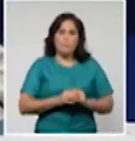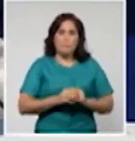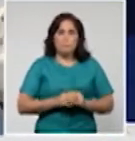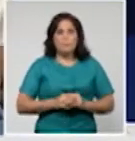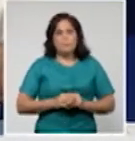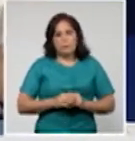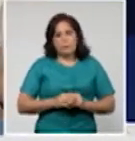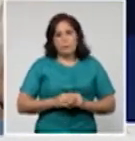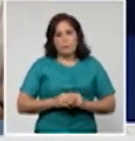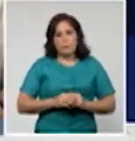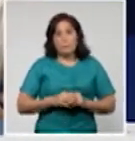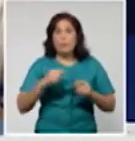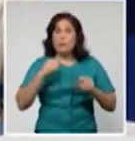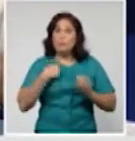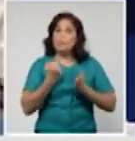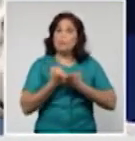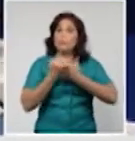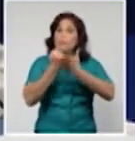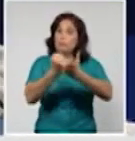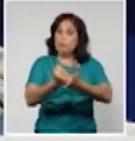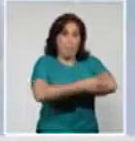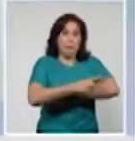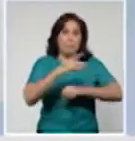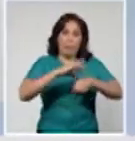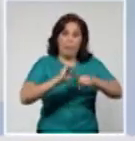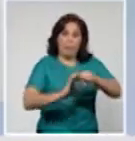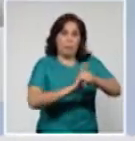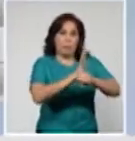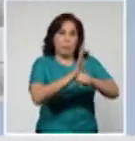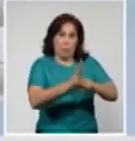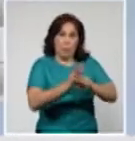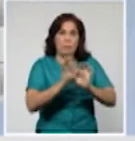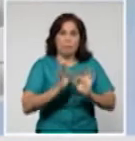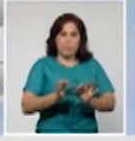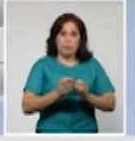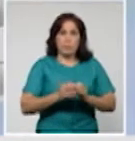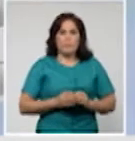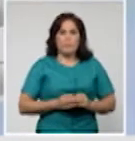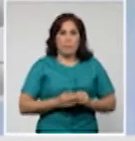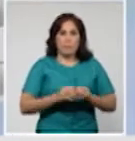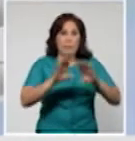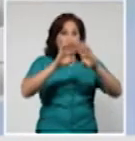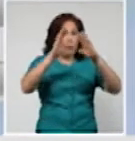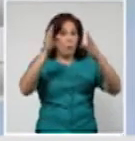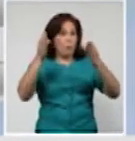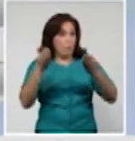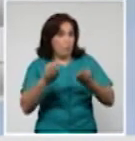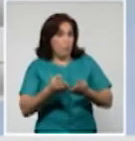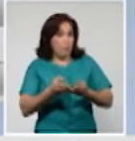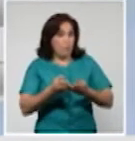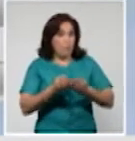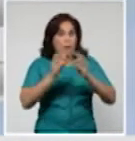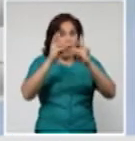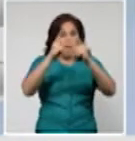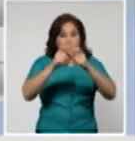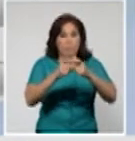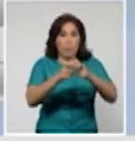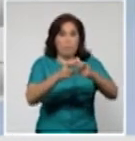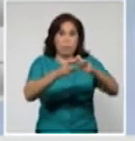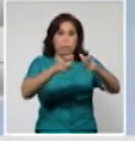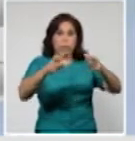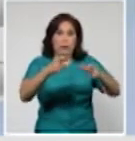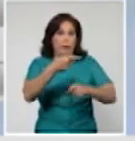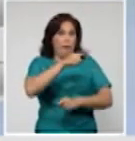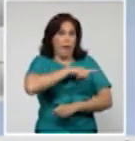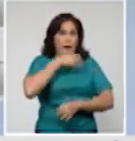another from serious to closely monitored. Now we are going to turn our attention to the world. As of